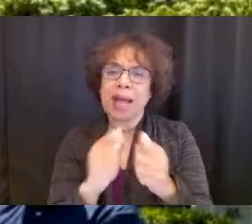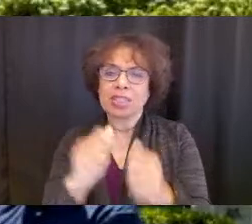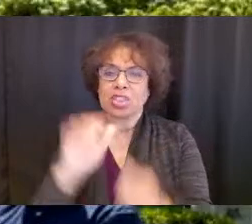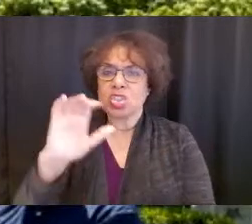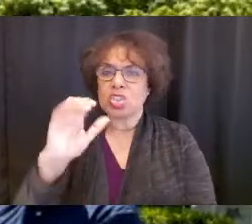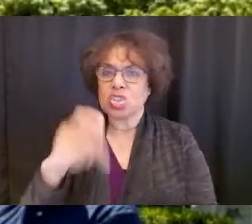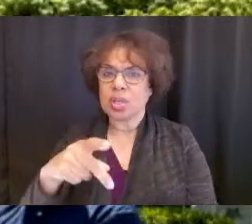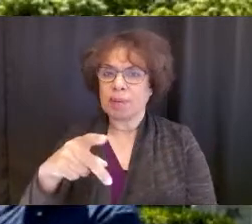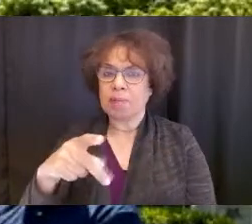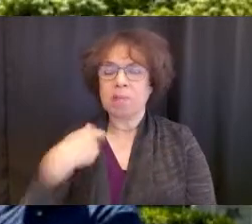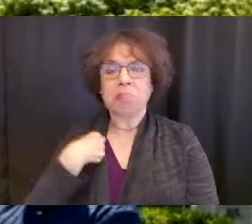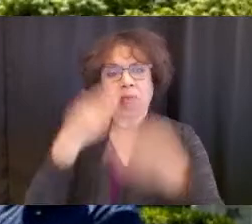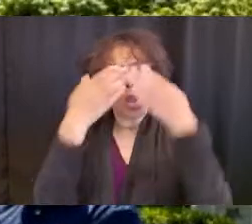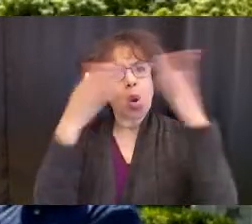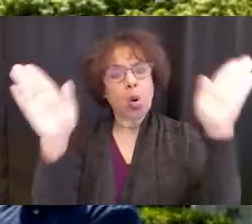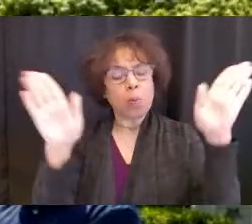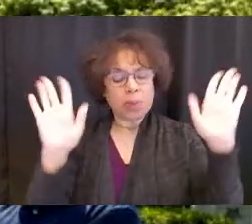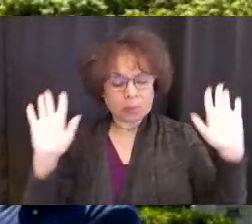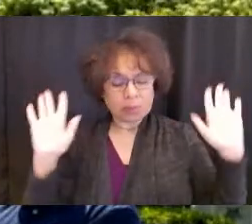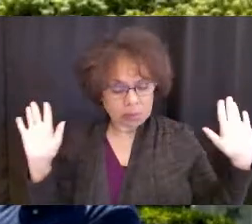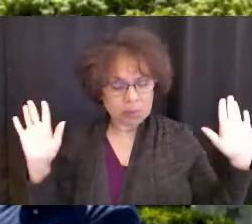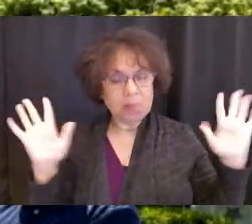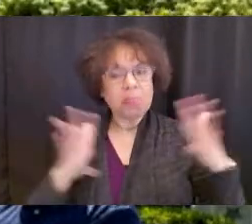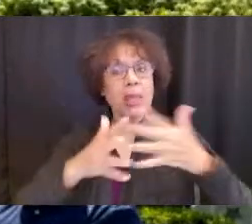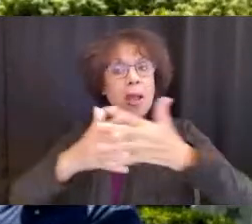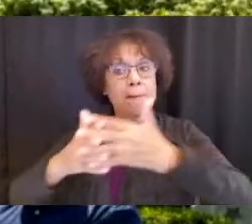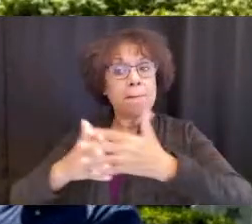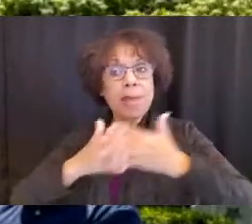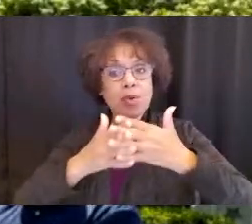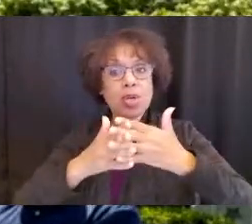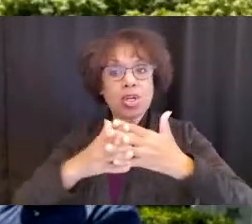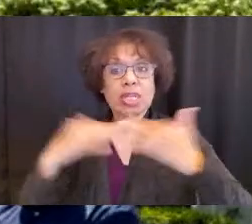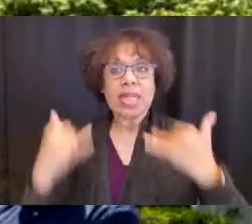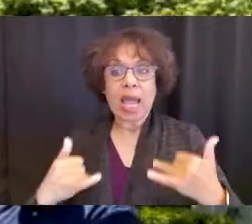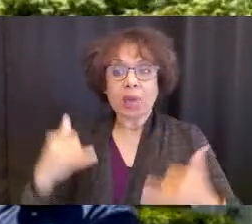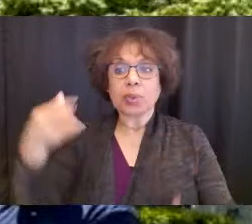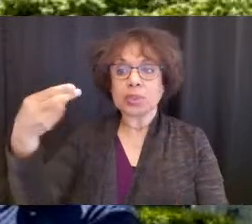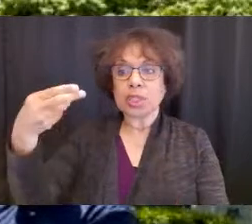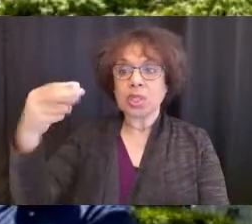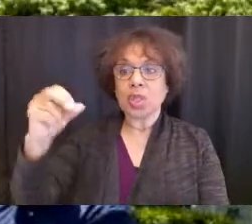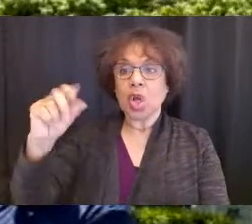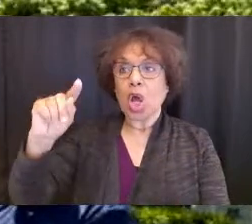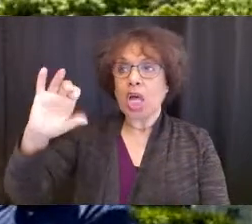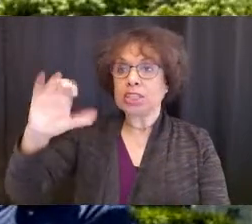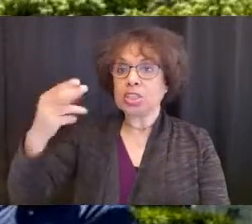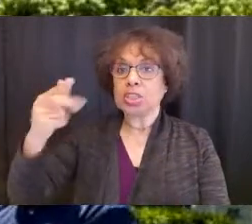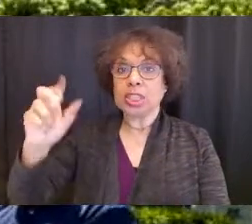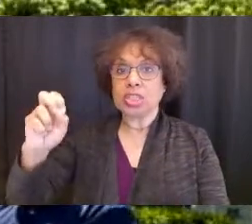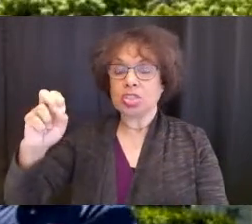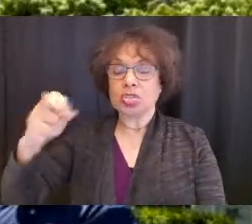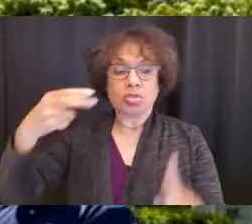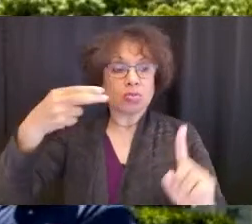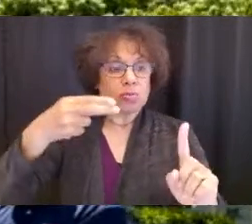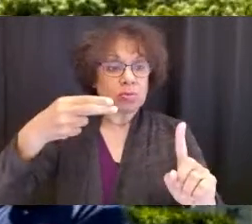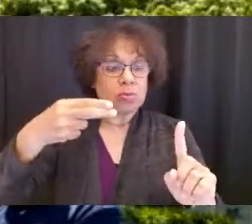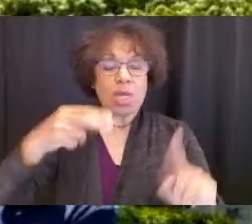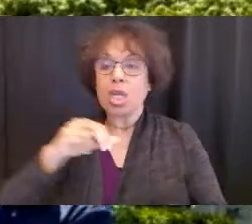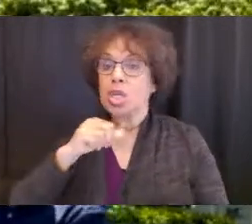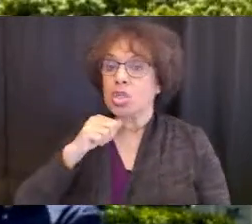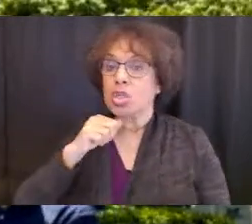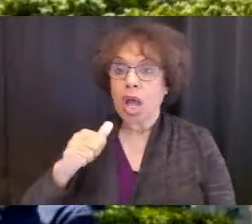it. They have taken America hostage. Not the White House, not Congress,